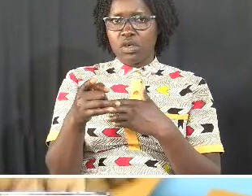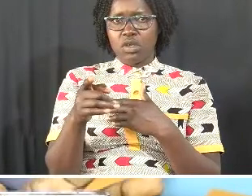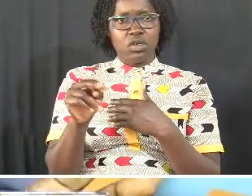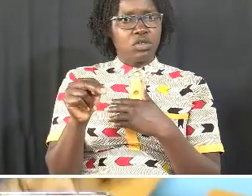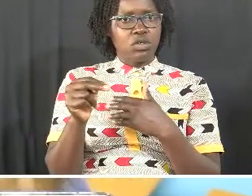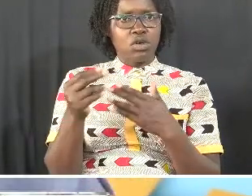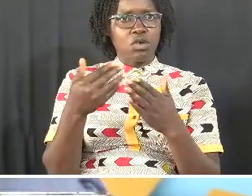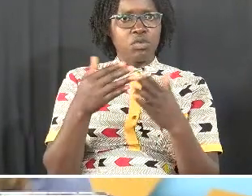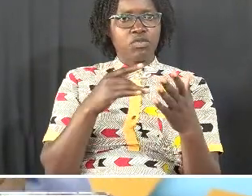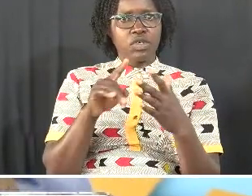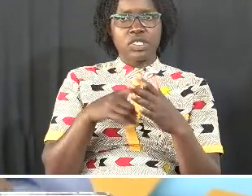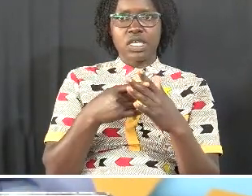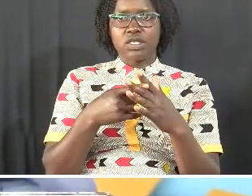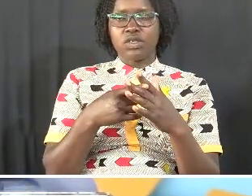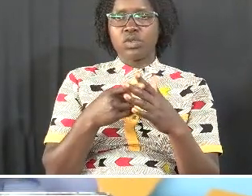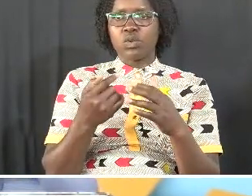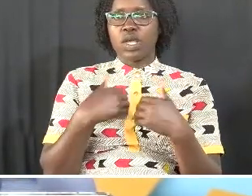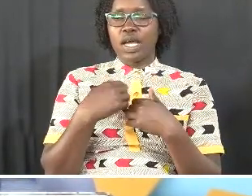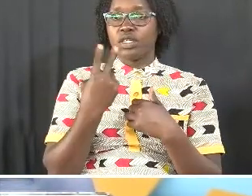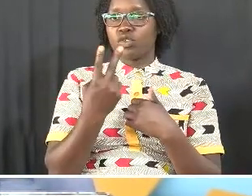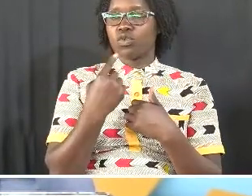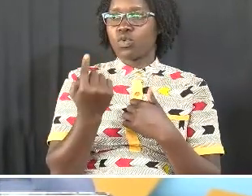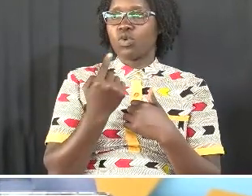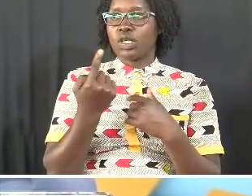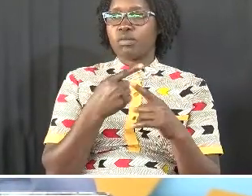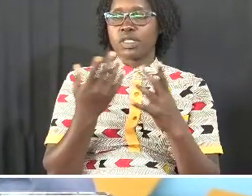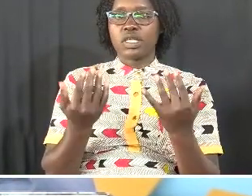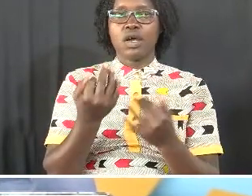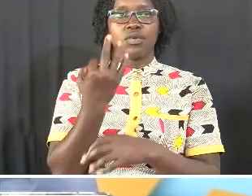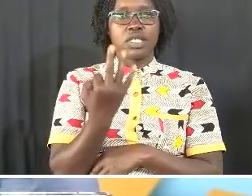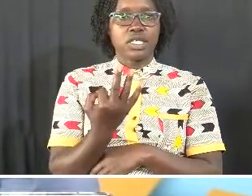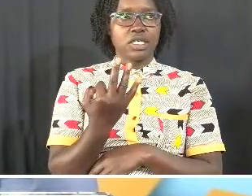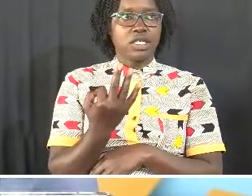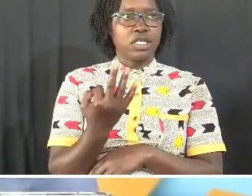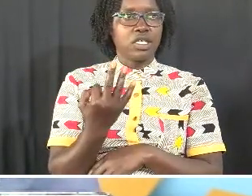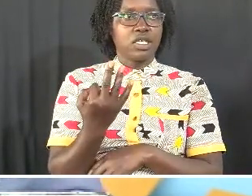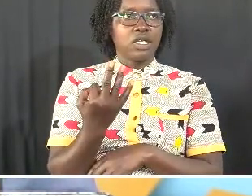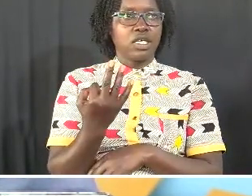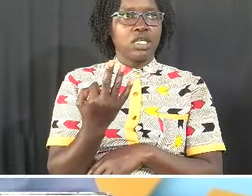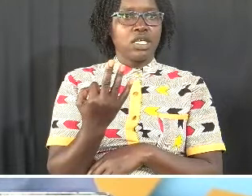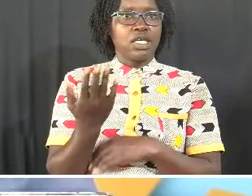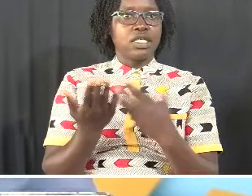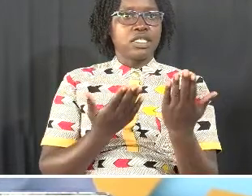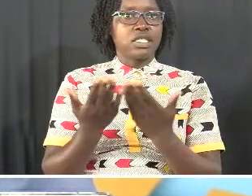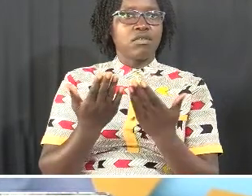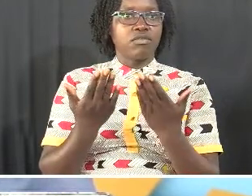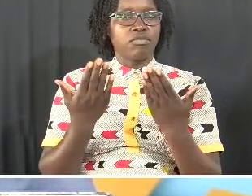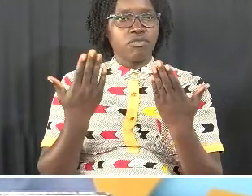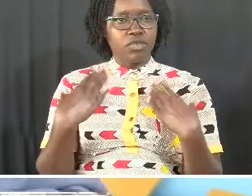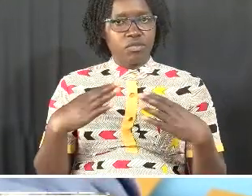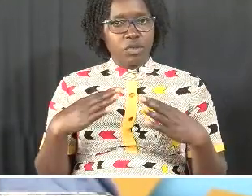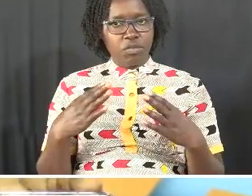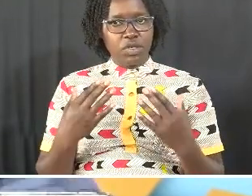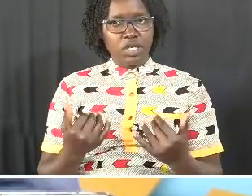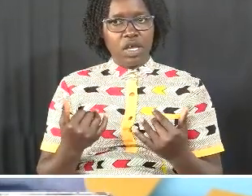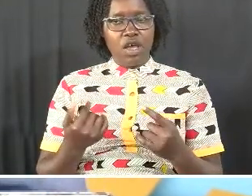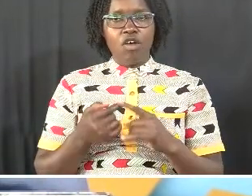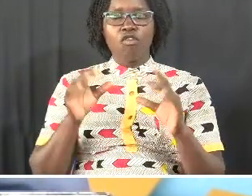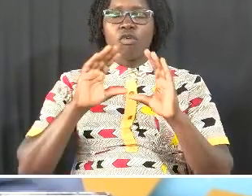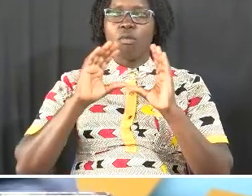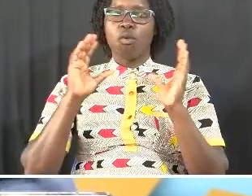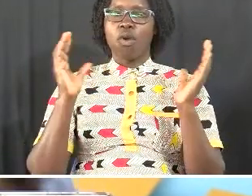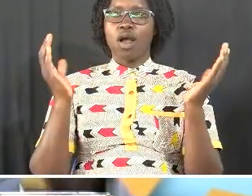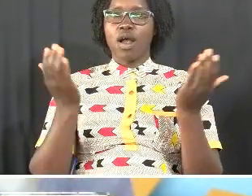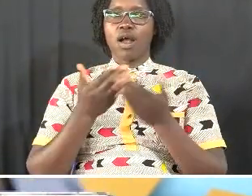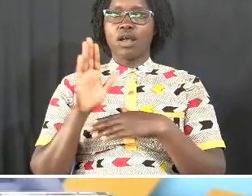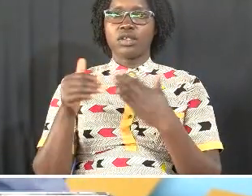it began, we had only two. But now we have three. And it is serving people now from all over the world.